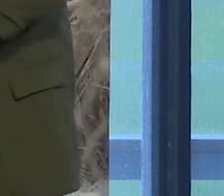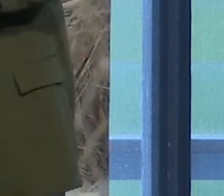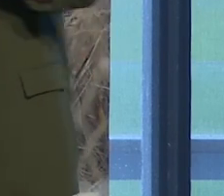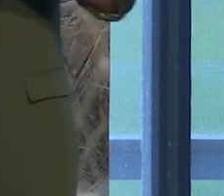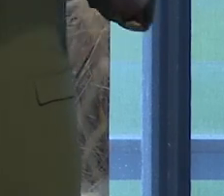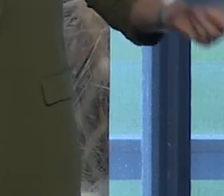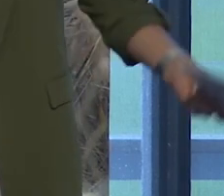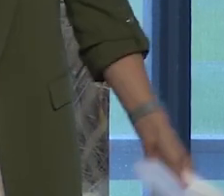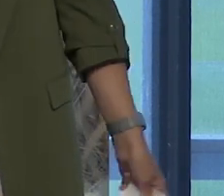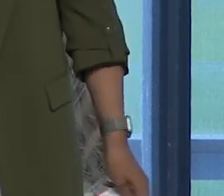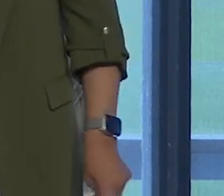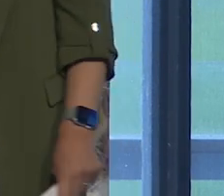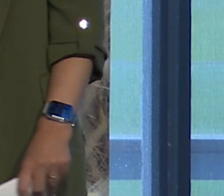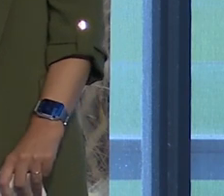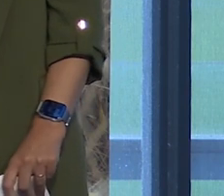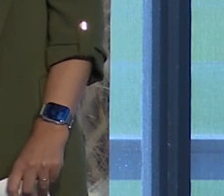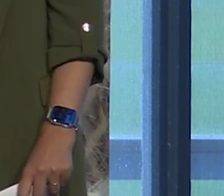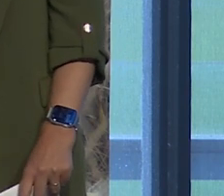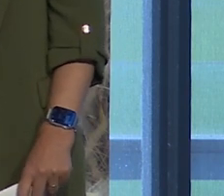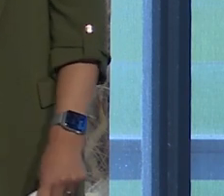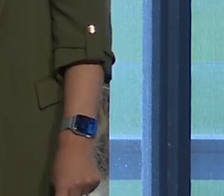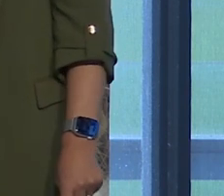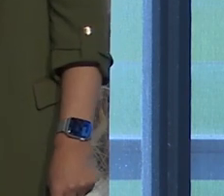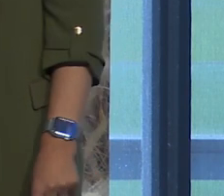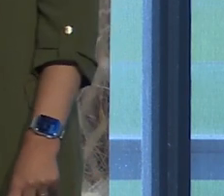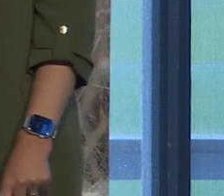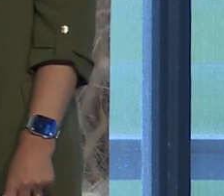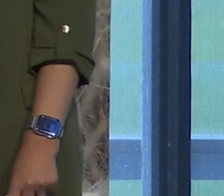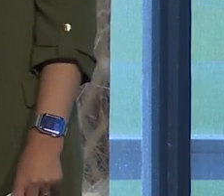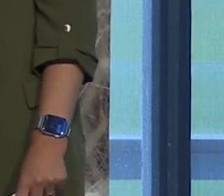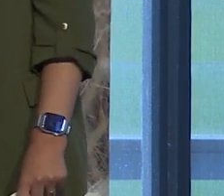room and beyond who are absolutely committed to